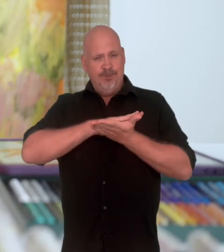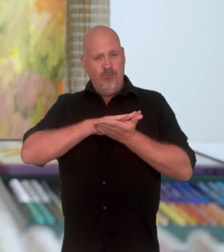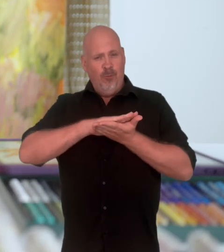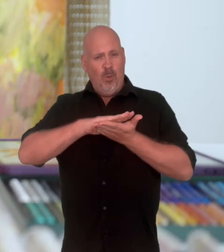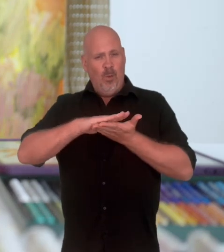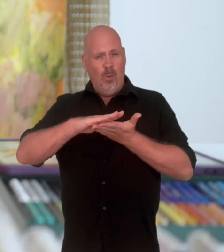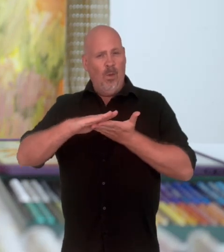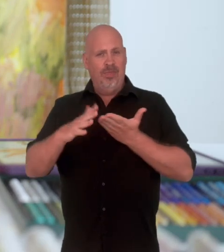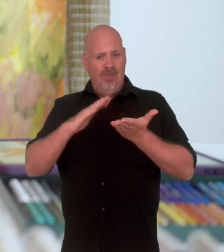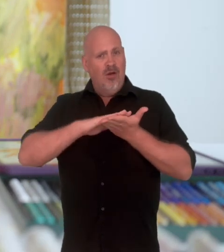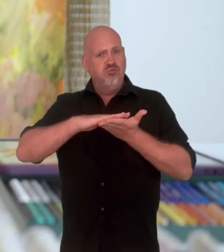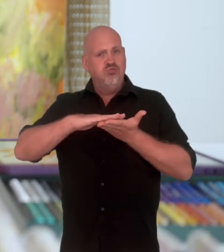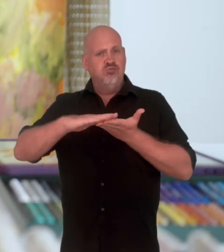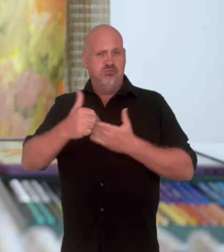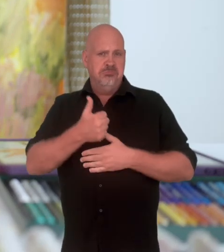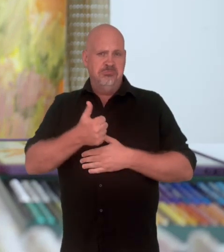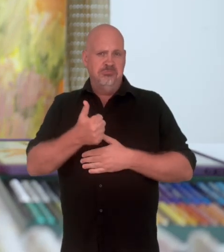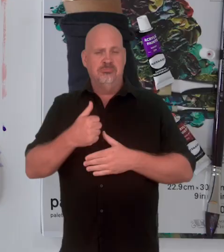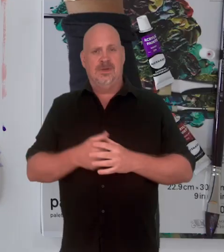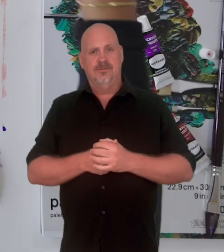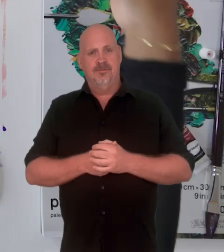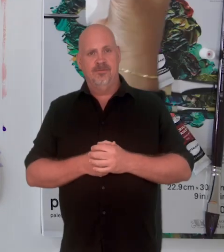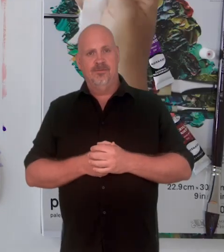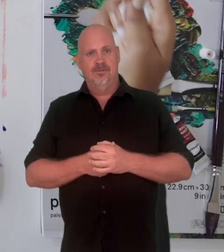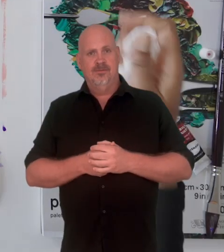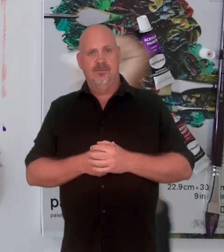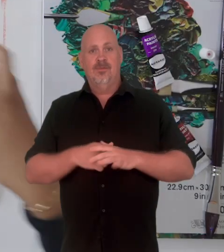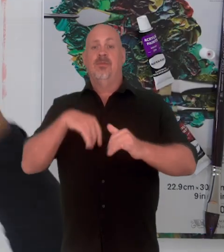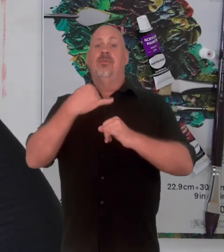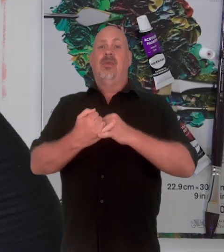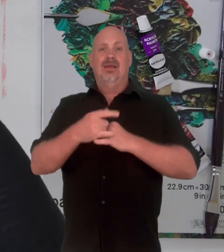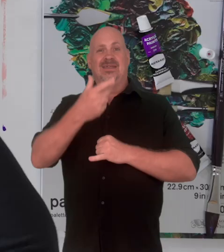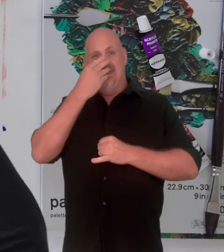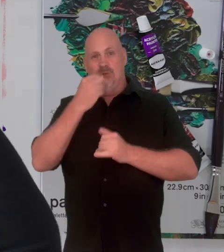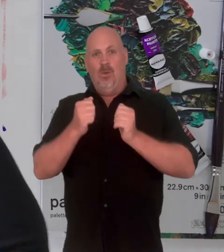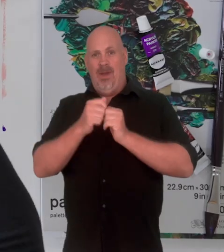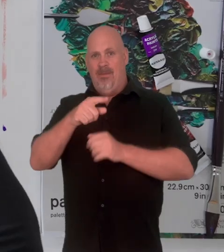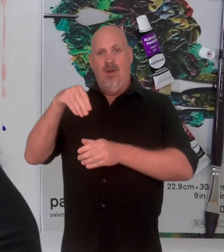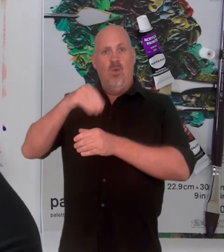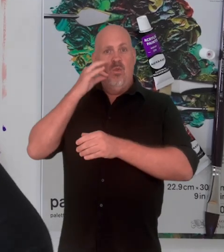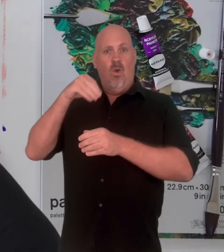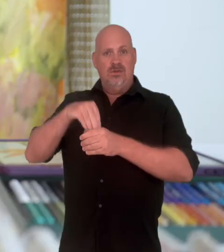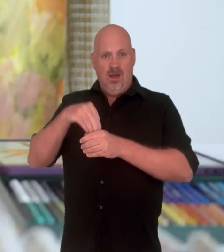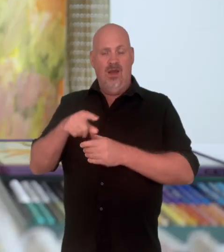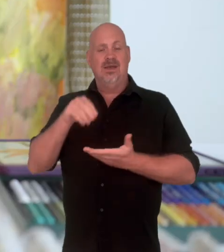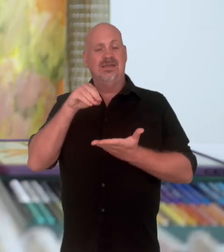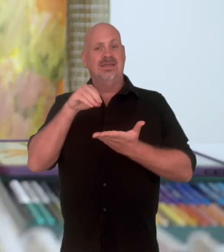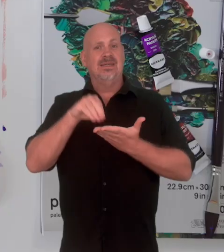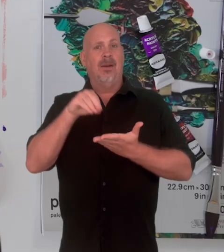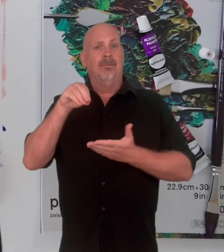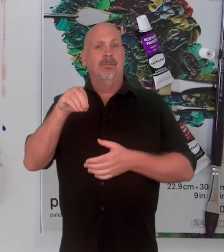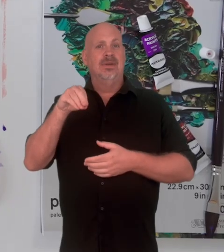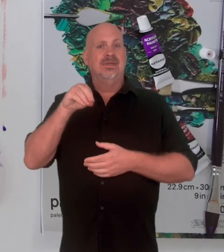And at the end, you can put your tissue paper in water and just dab. And you can make a little bit